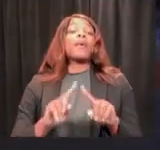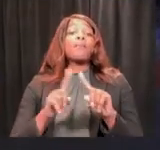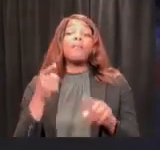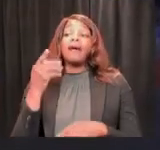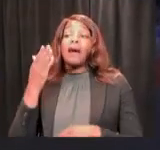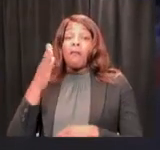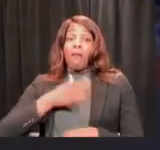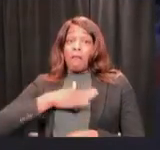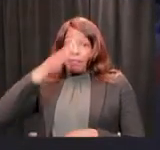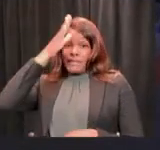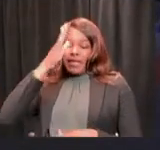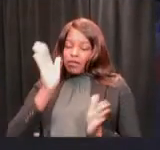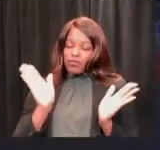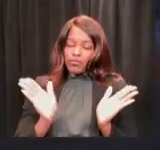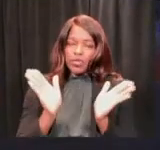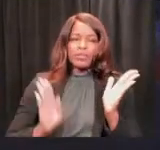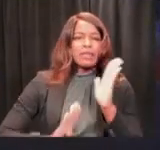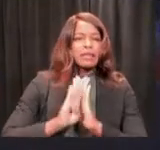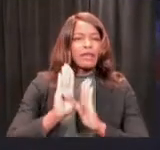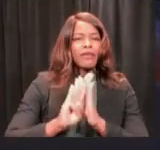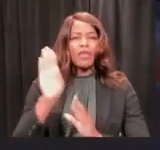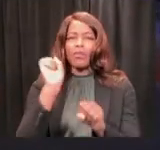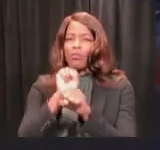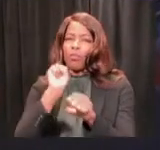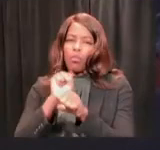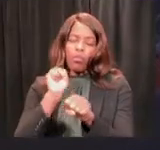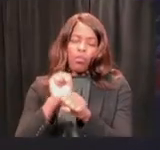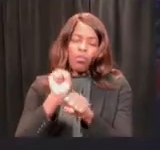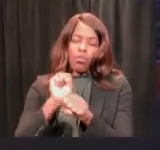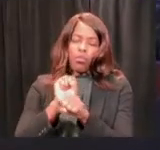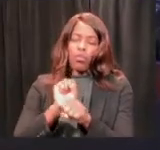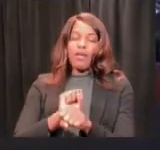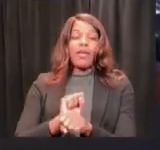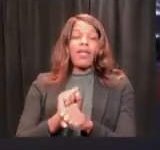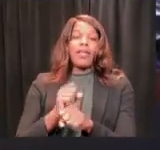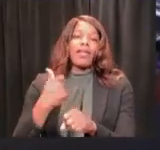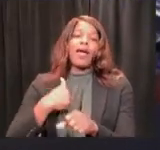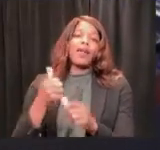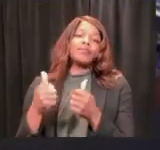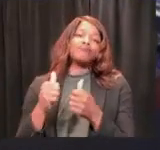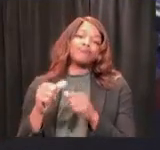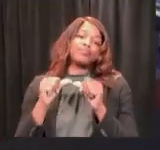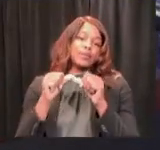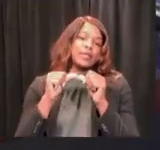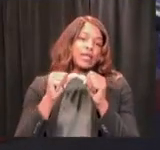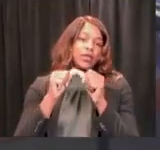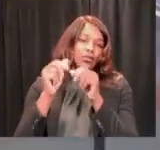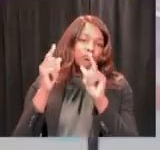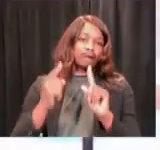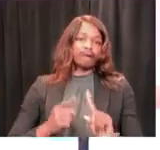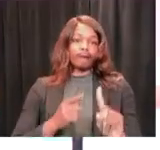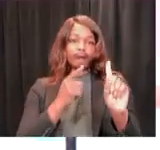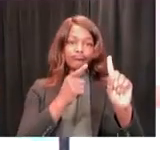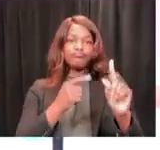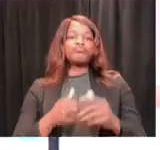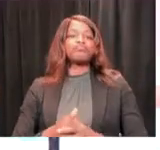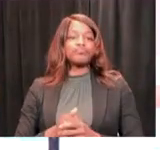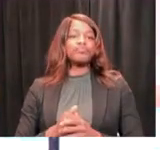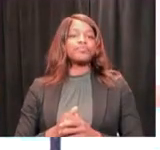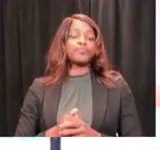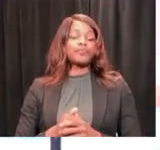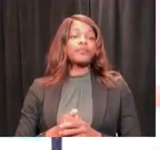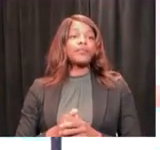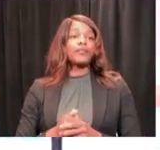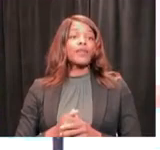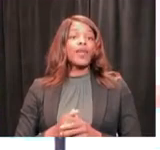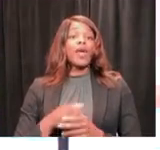encouraged me and developed in me a work ethic that still follows me till today, right? And for some of you, that's your story, that when you